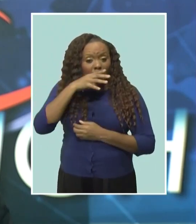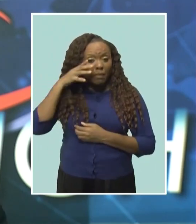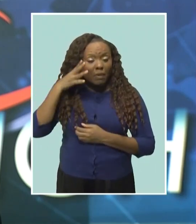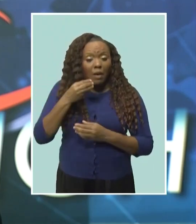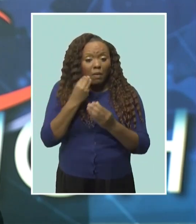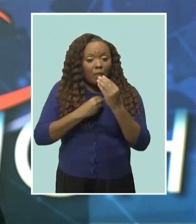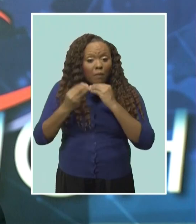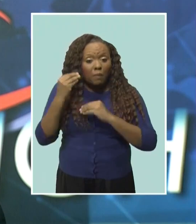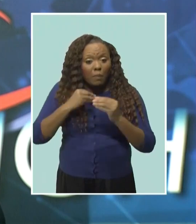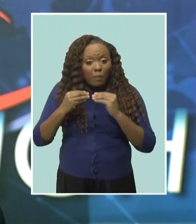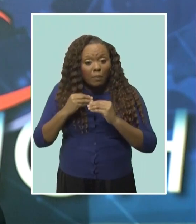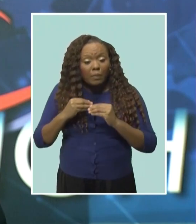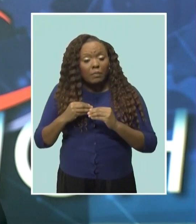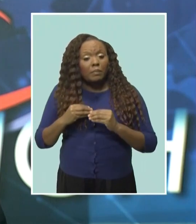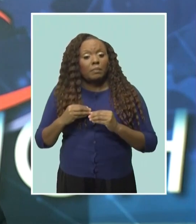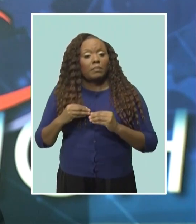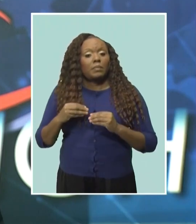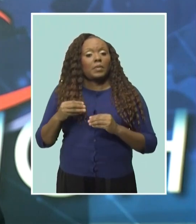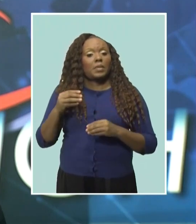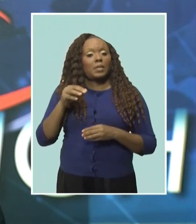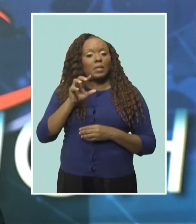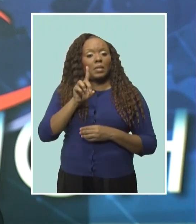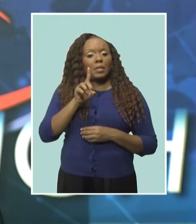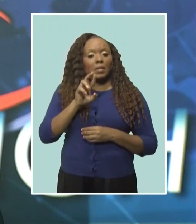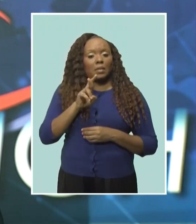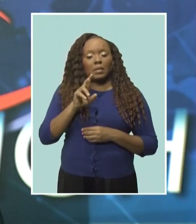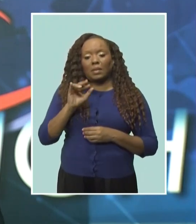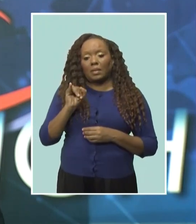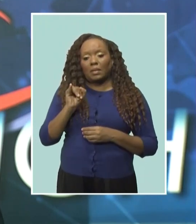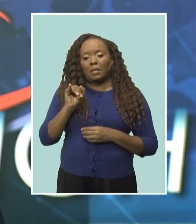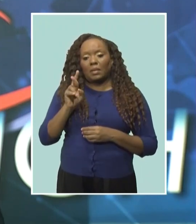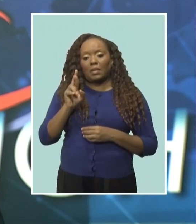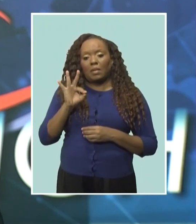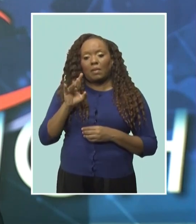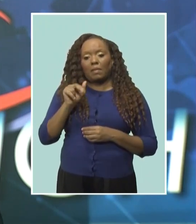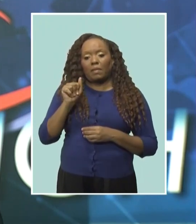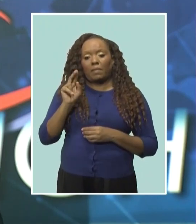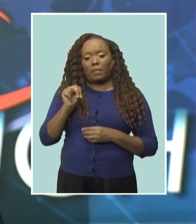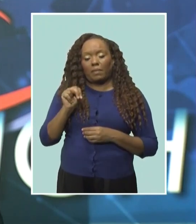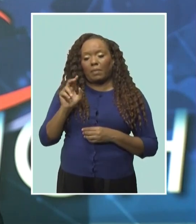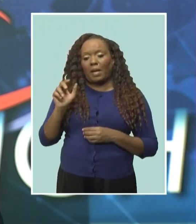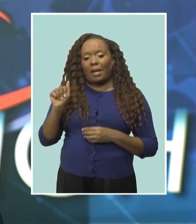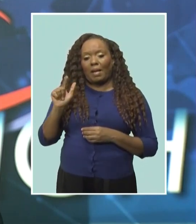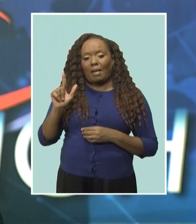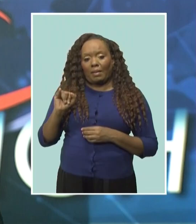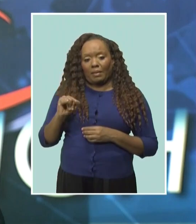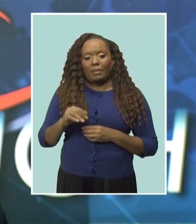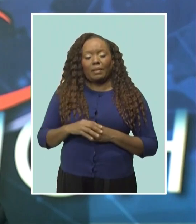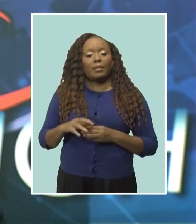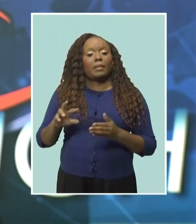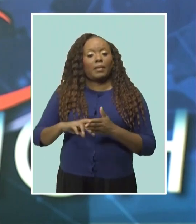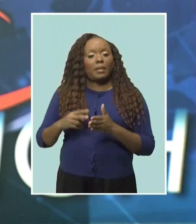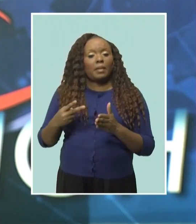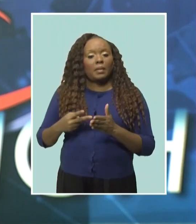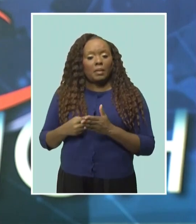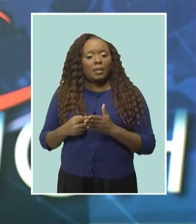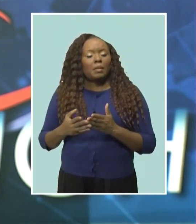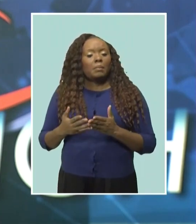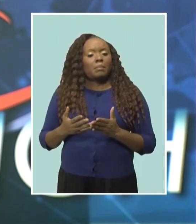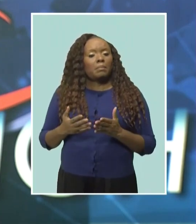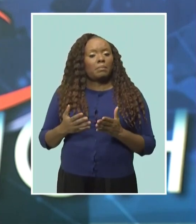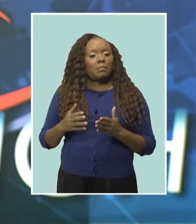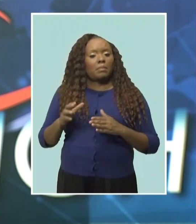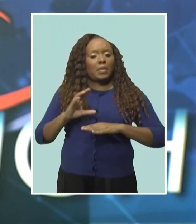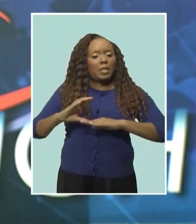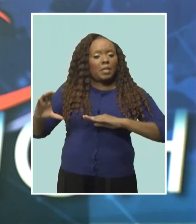the president of Guyana, Dr. Irfan Ali. He says as a consequence, there's been a tremendous setback to the region's goal of reducing its